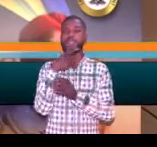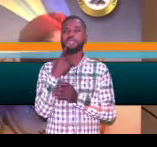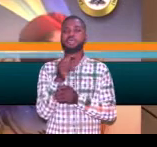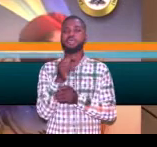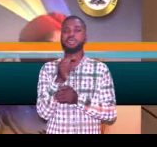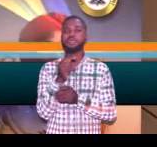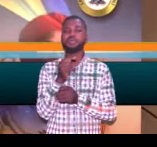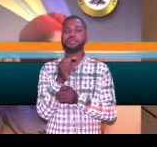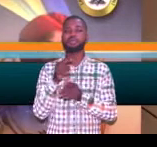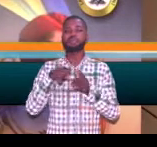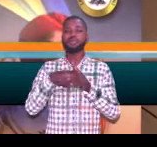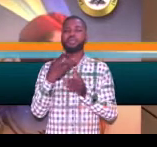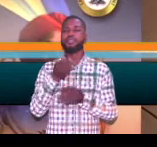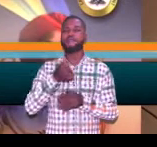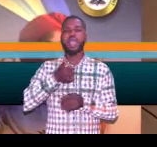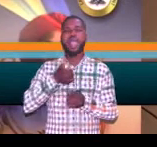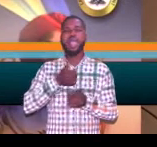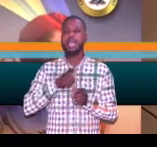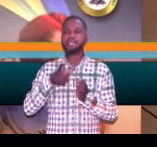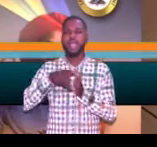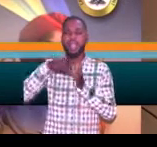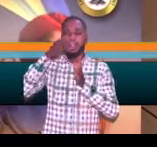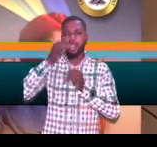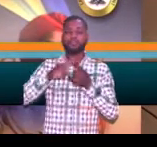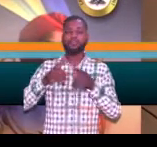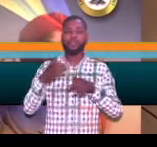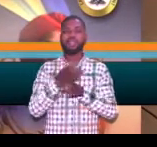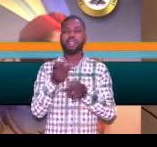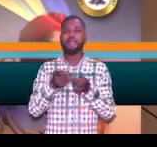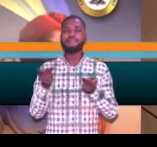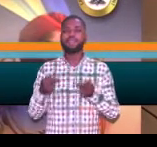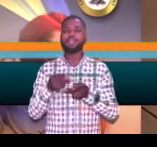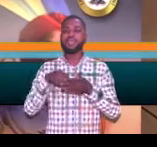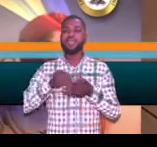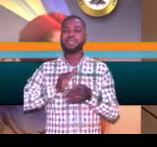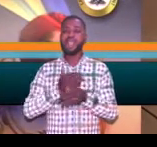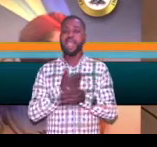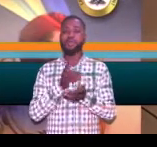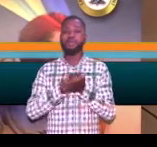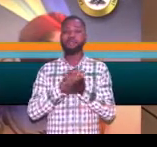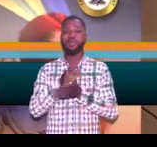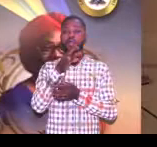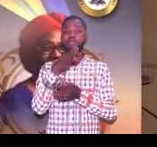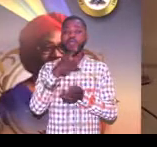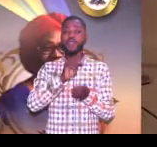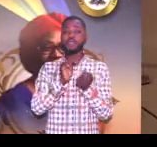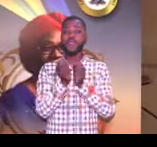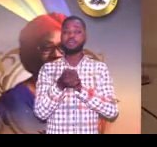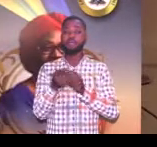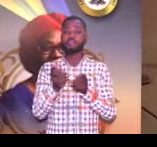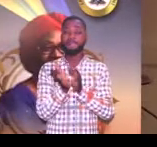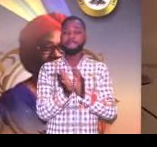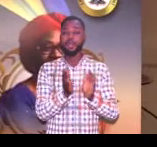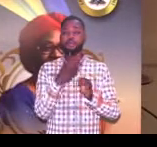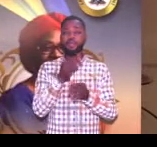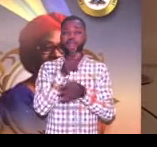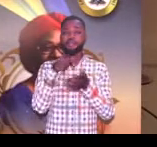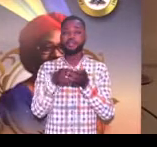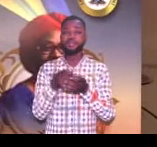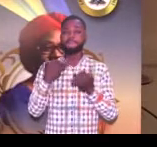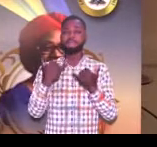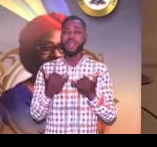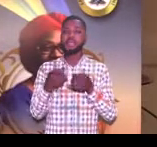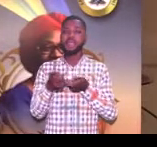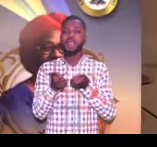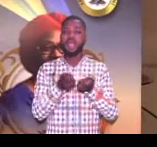is the bane of any learning taking place in any in our schools. And one of the transformation plan of this